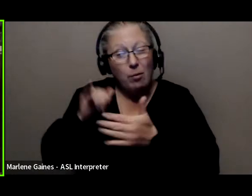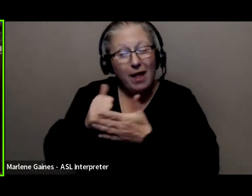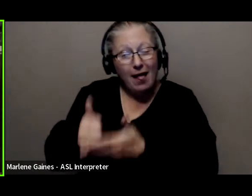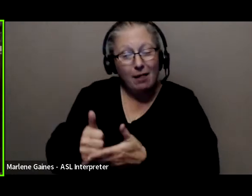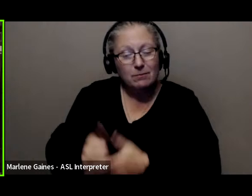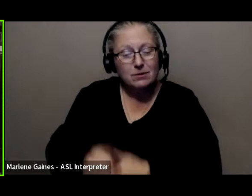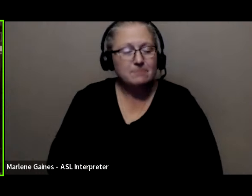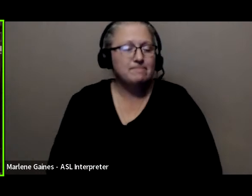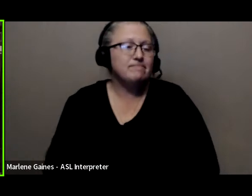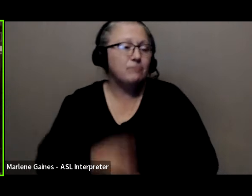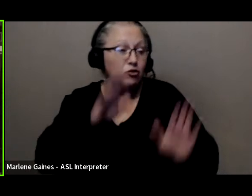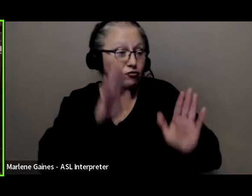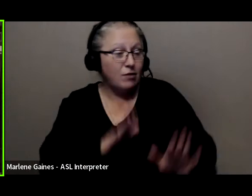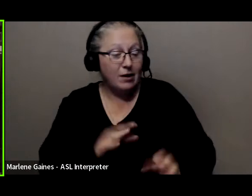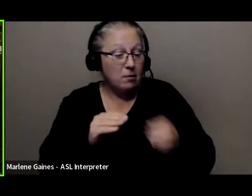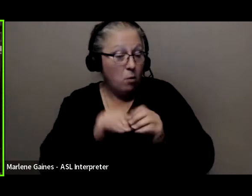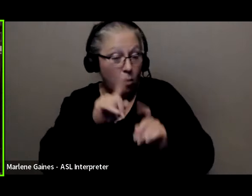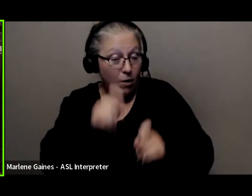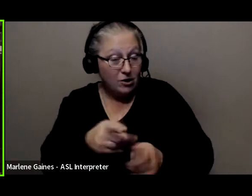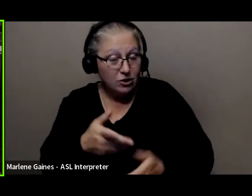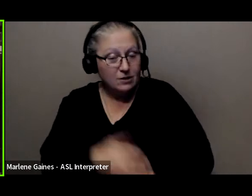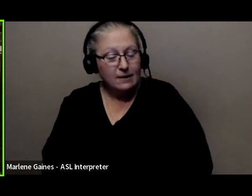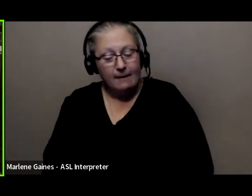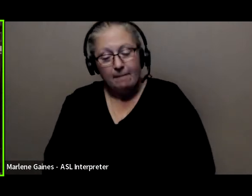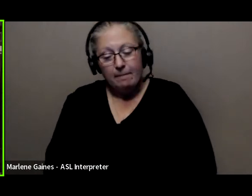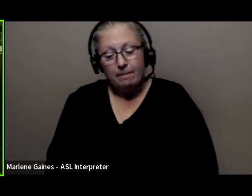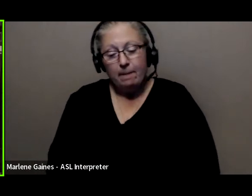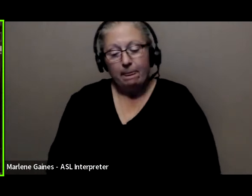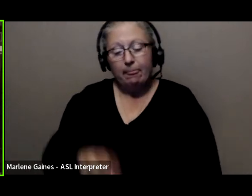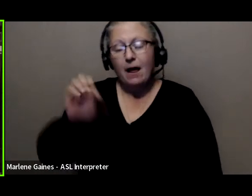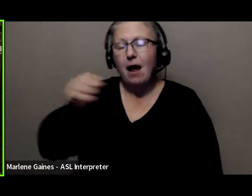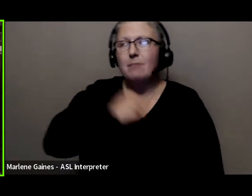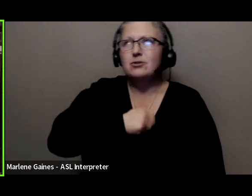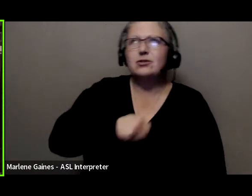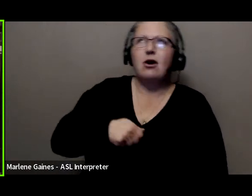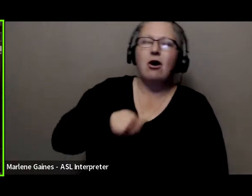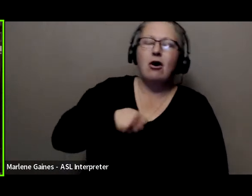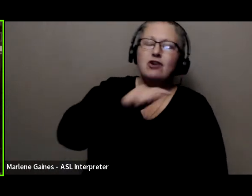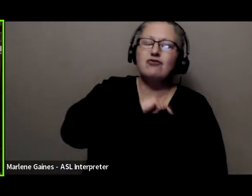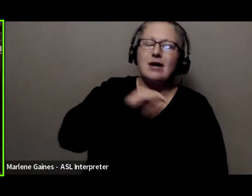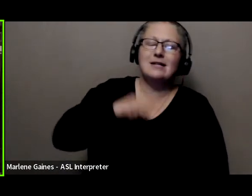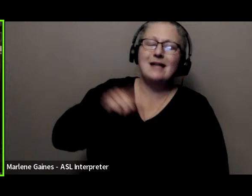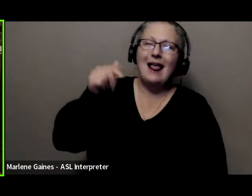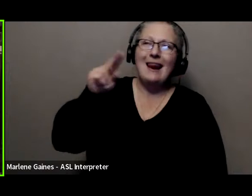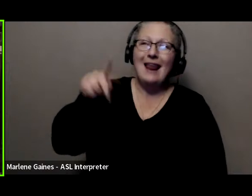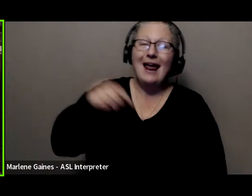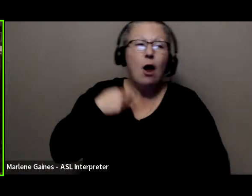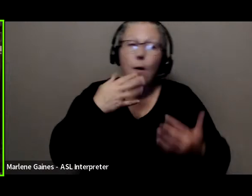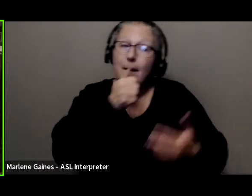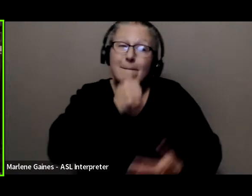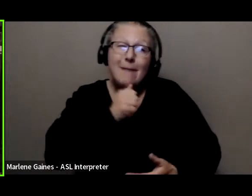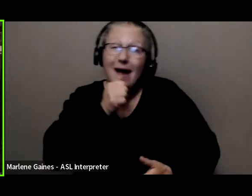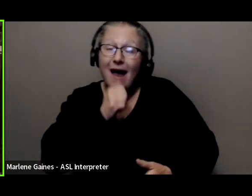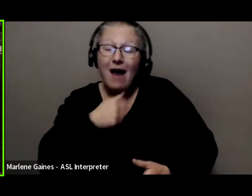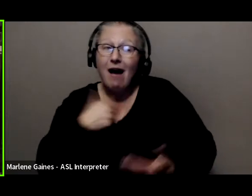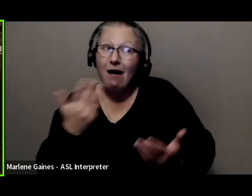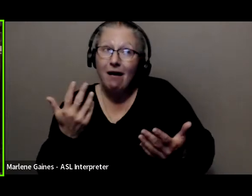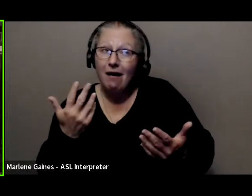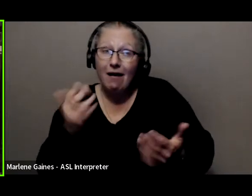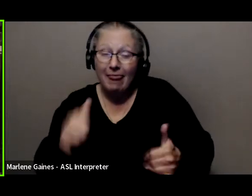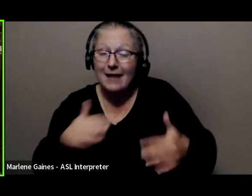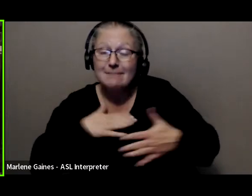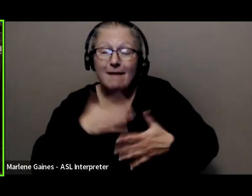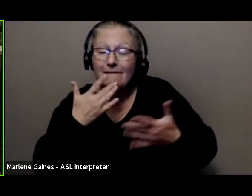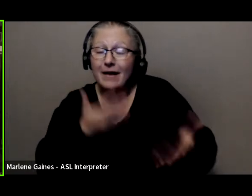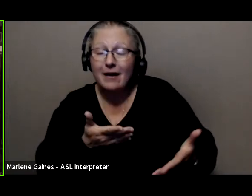Great. Any more questions? Oh, yes, I'm sorry, Trustee Land. I was I'm waiting so patiently. This is sorry. like my thing.